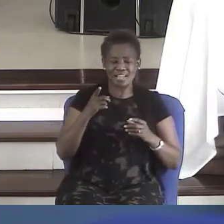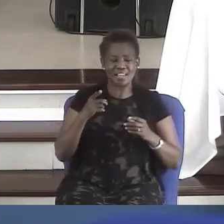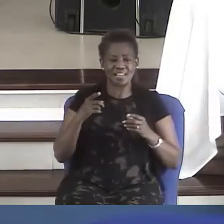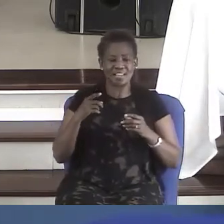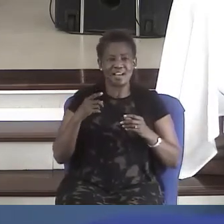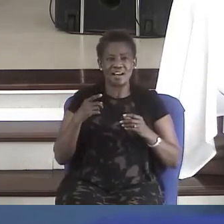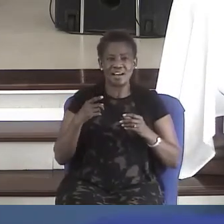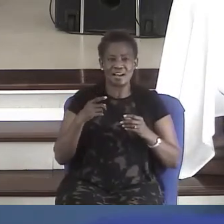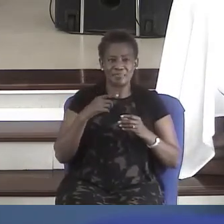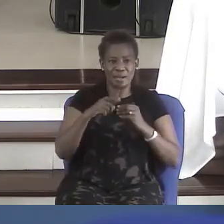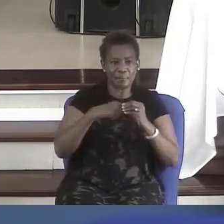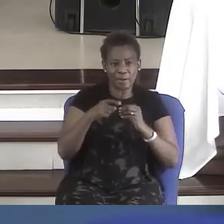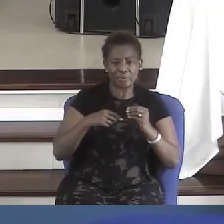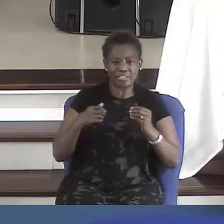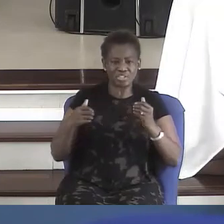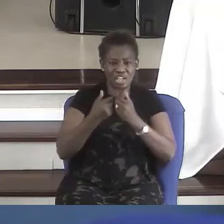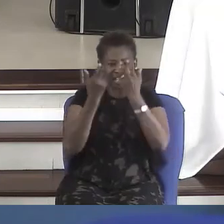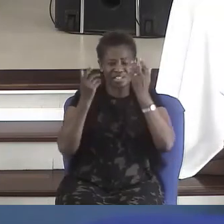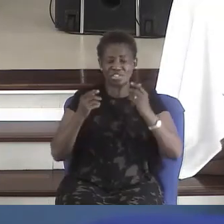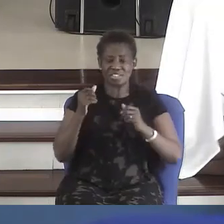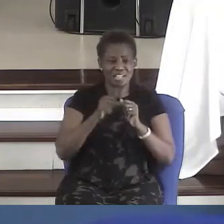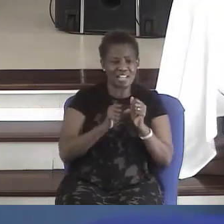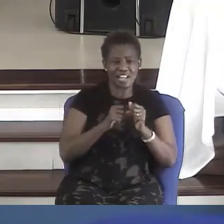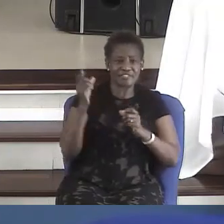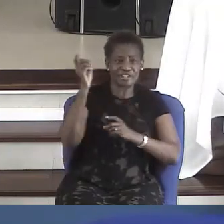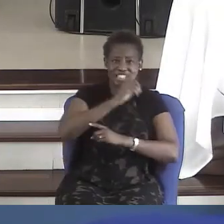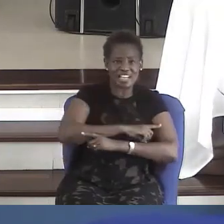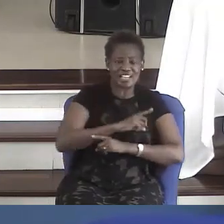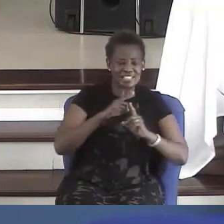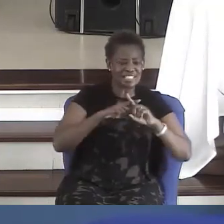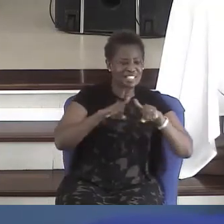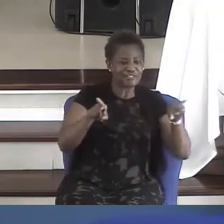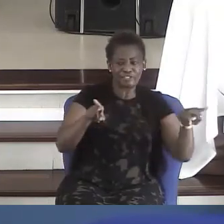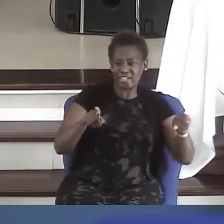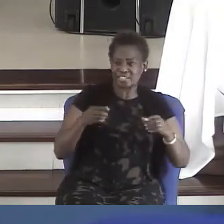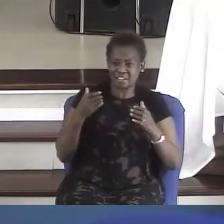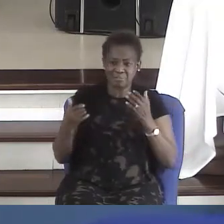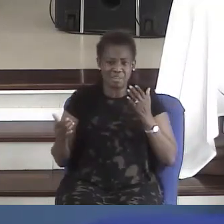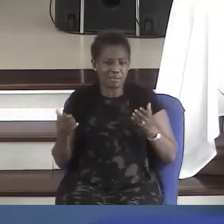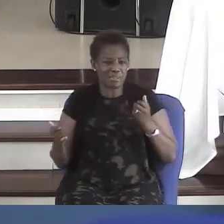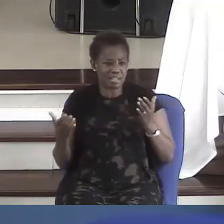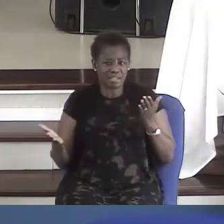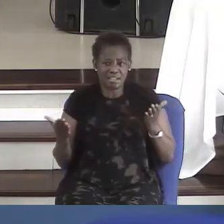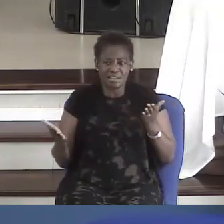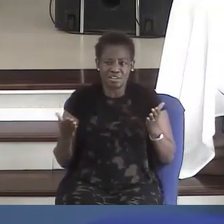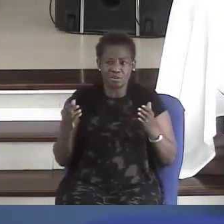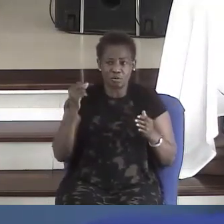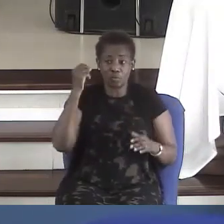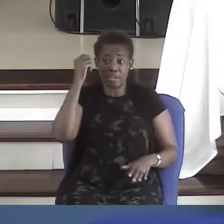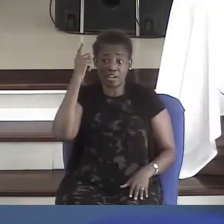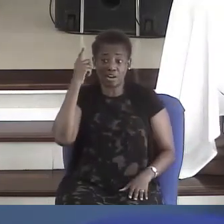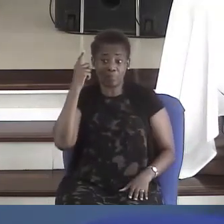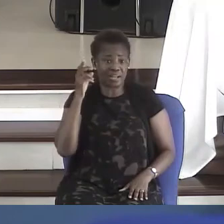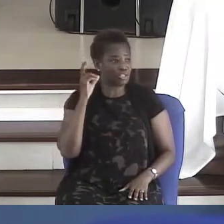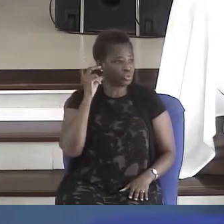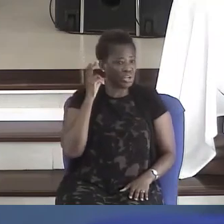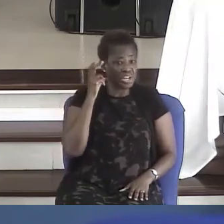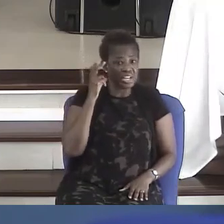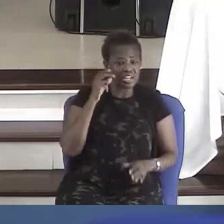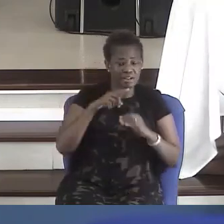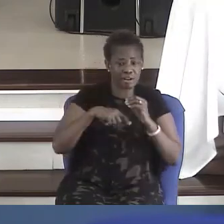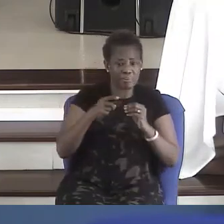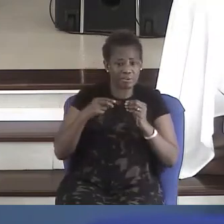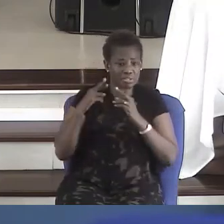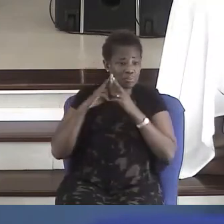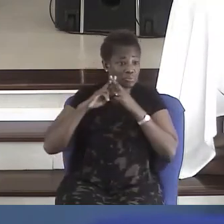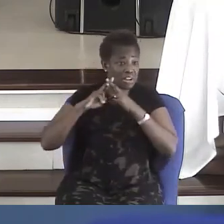God. You don't know what is going to happen tomorrow. You wake up, you may hear about some relative who was rushed off to the hospital.